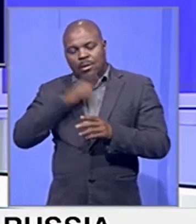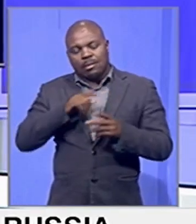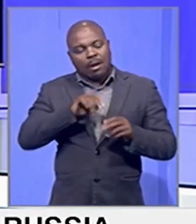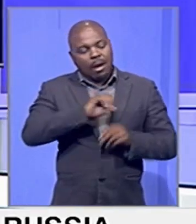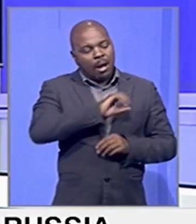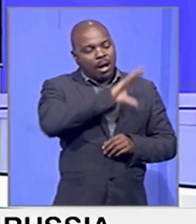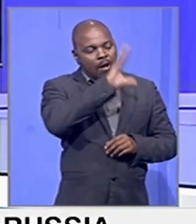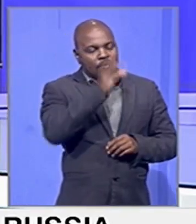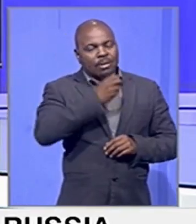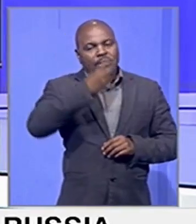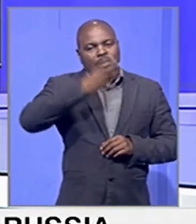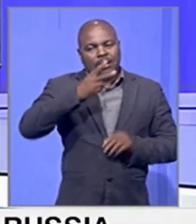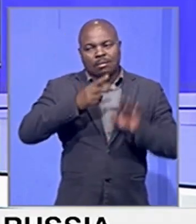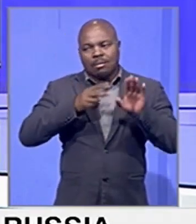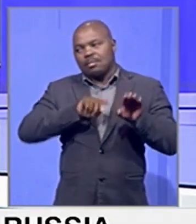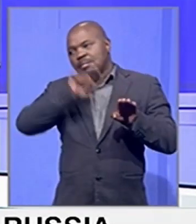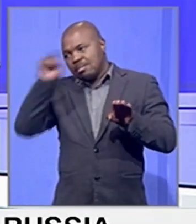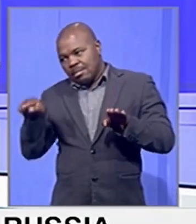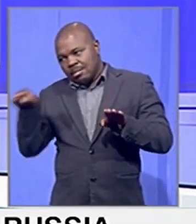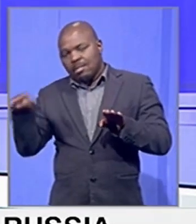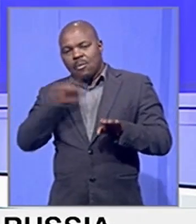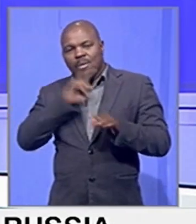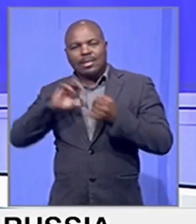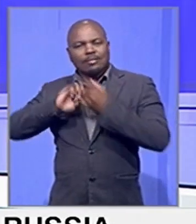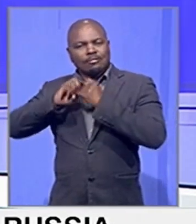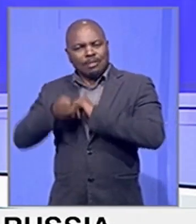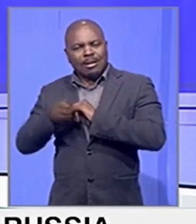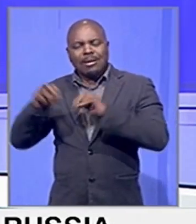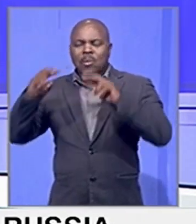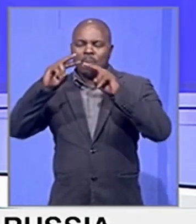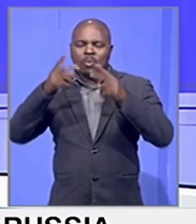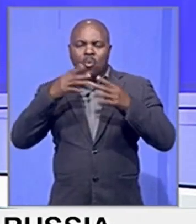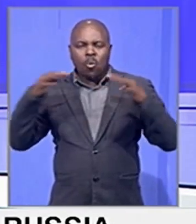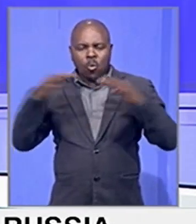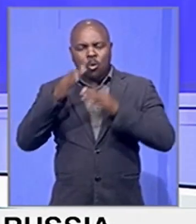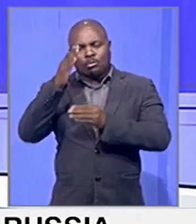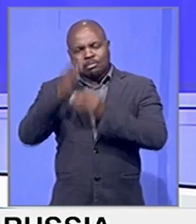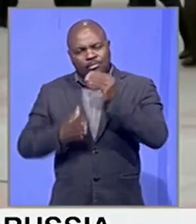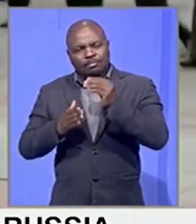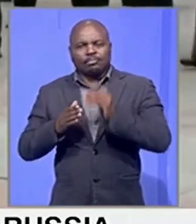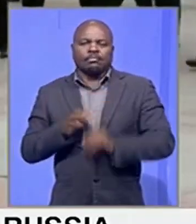ba dinaga tsa Afrika go leka go tsereganya mo ntweng eo.